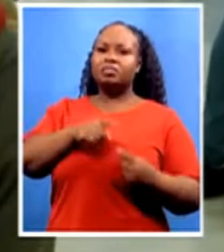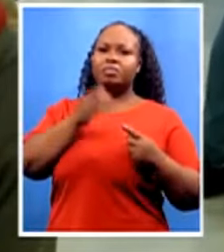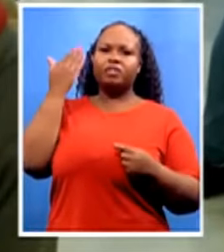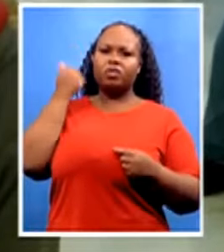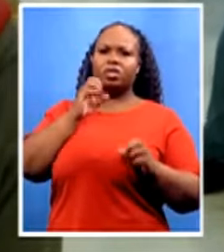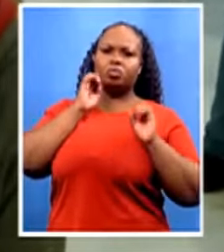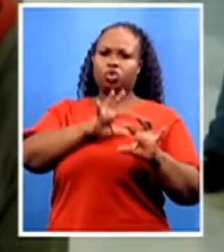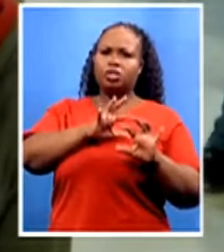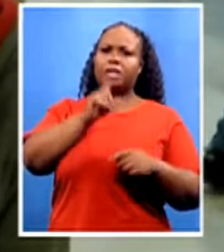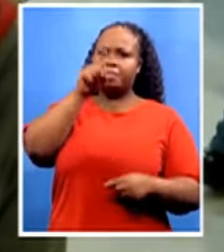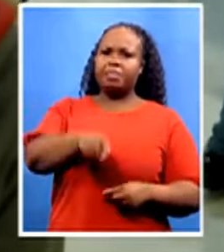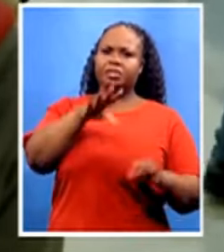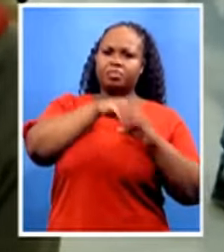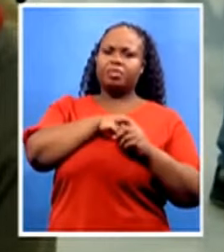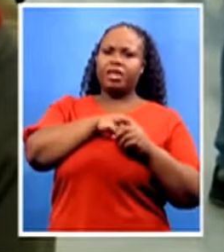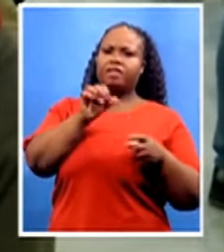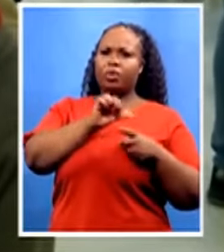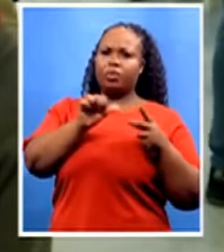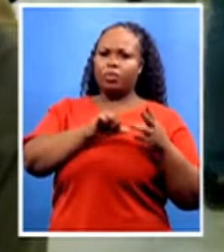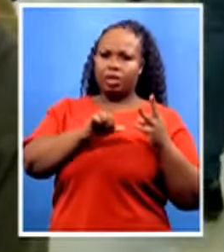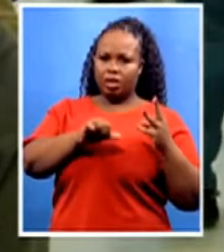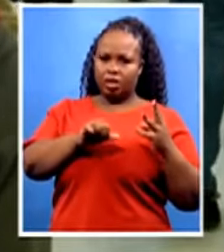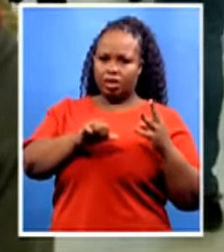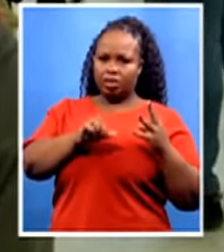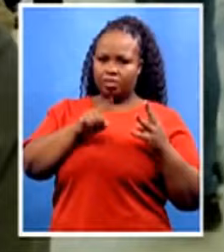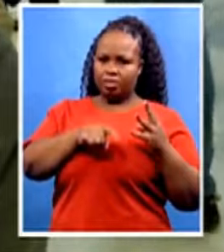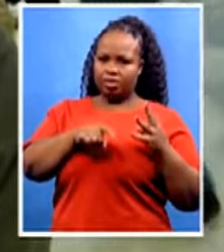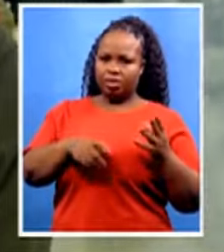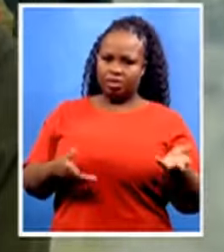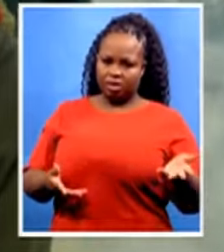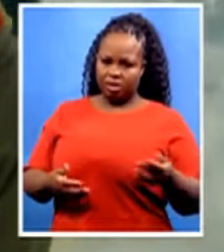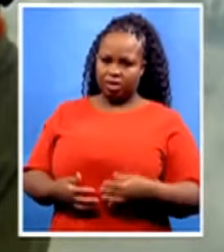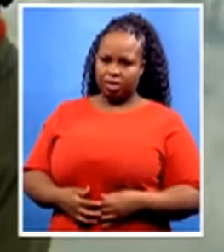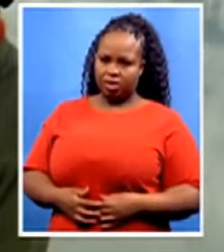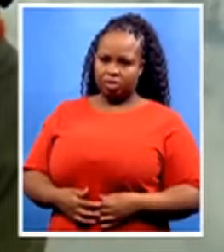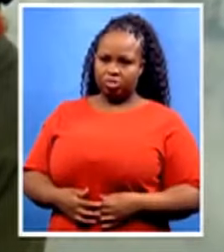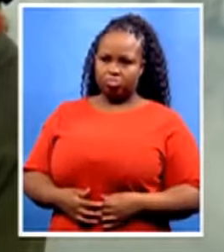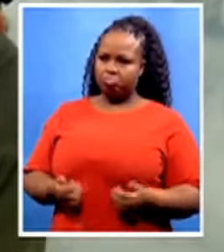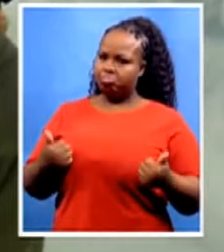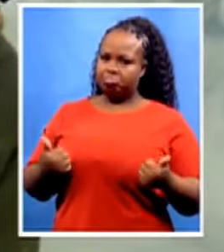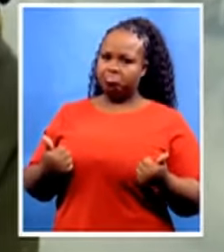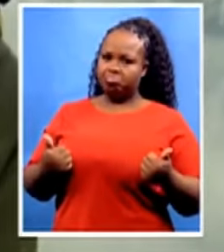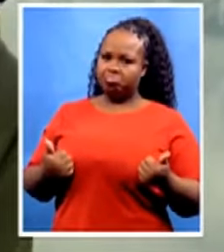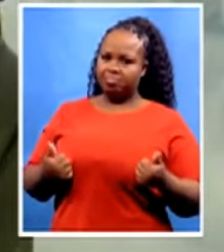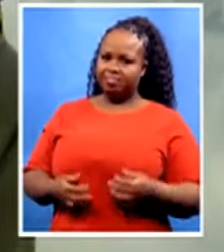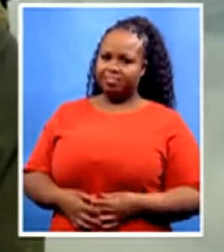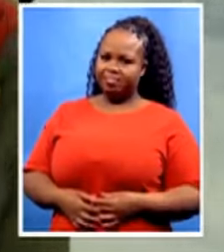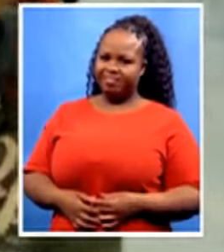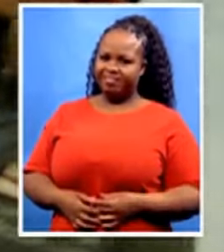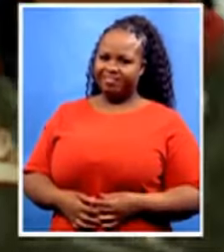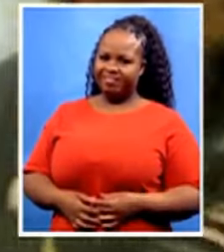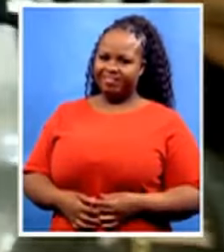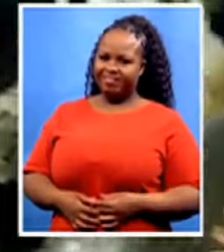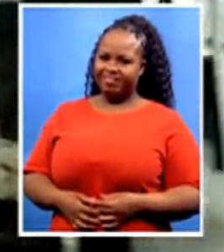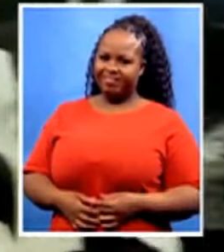just about. So I'm able. Yeah. Well, good for you.